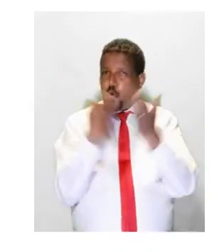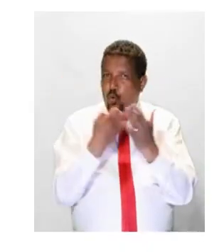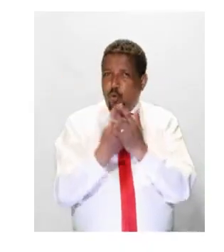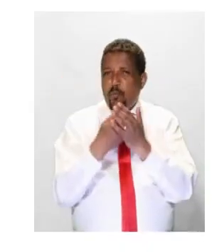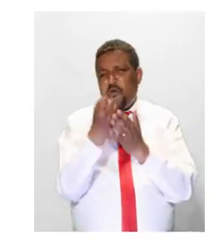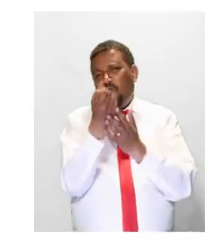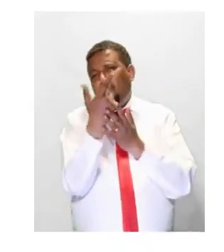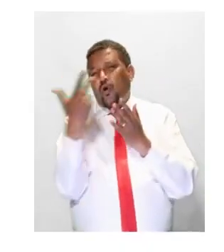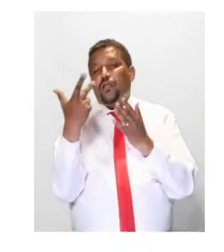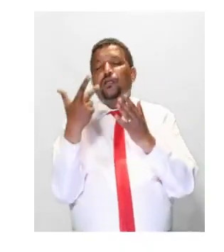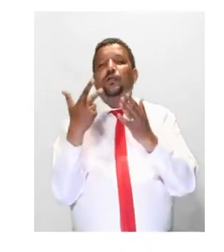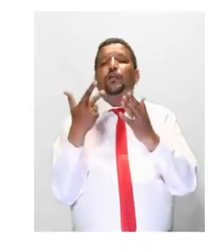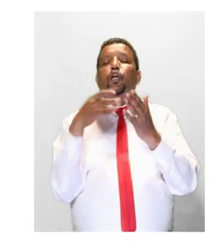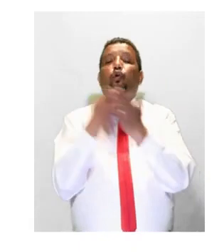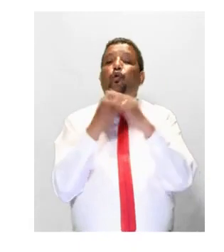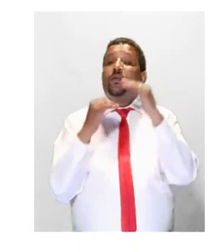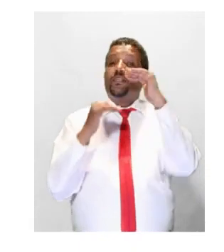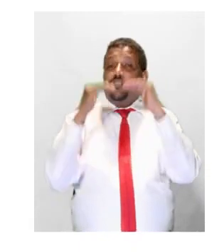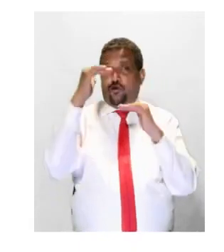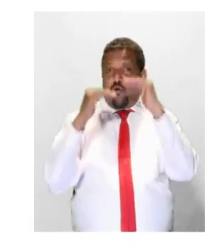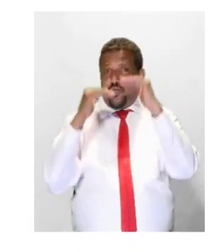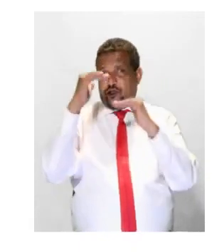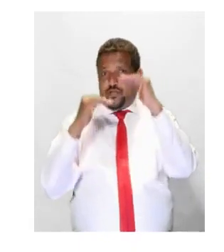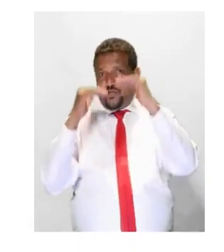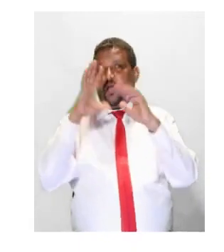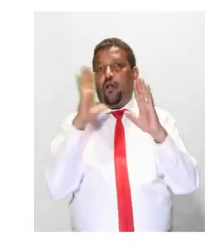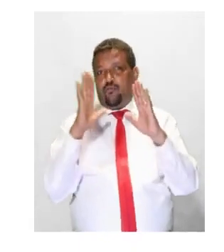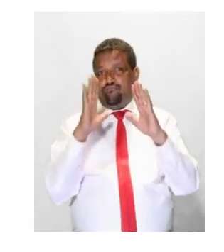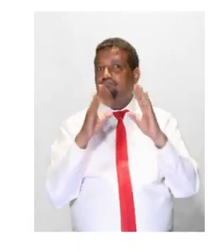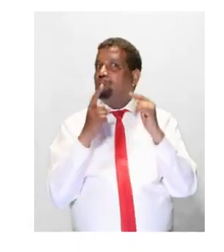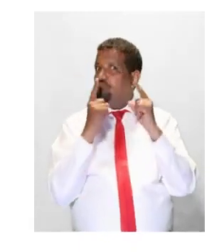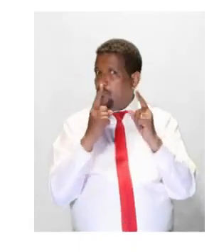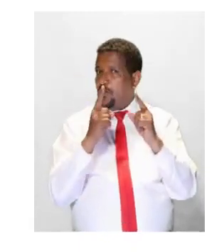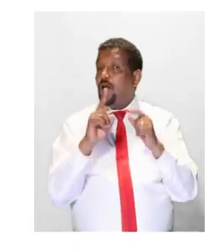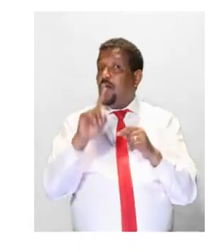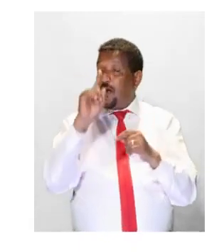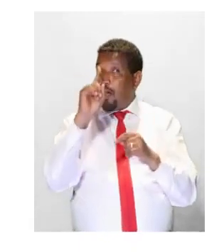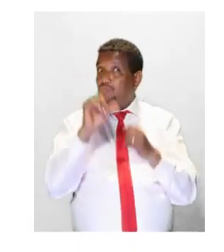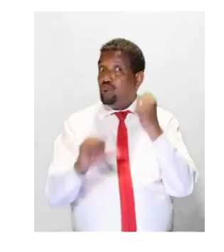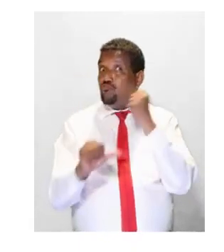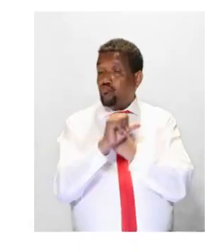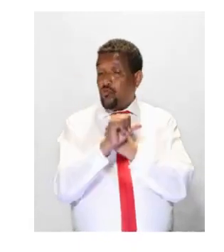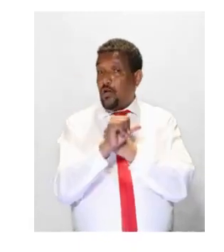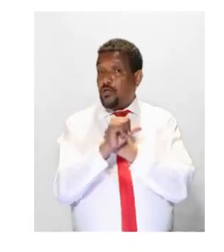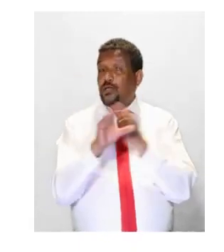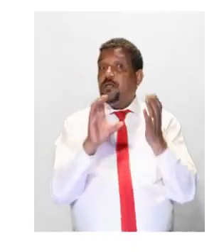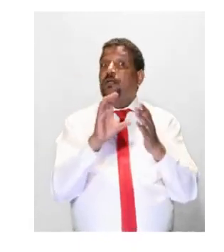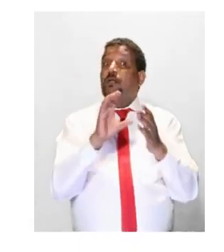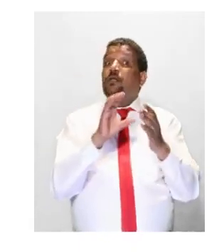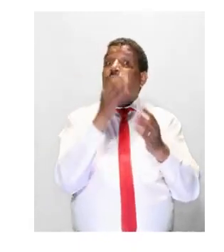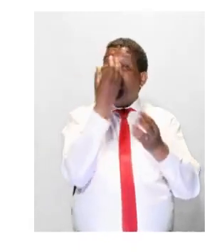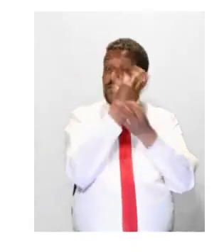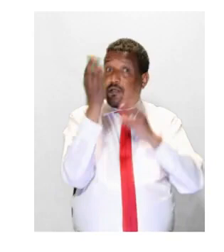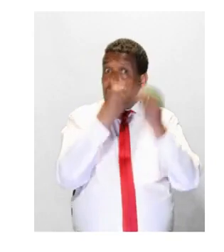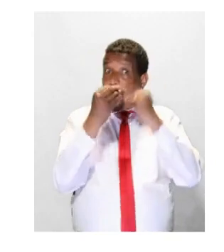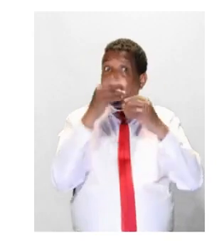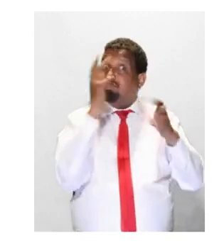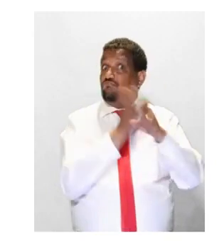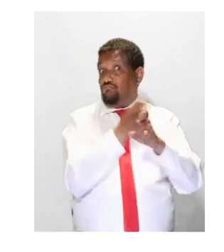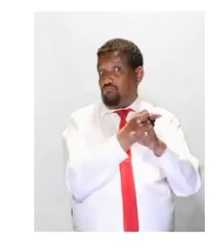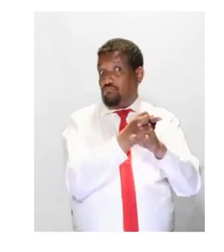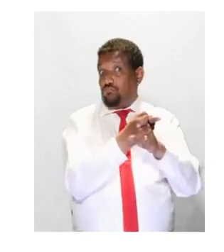economic inequalities. This is one of the disadvantage of the capitalist economic system.